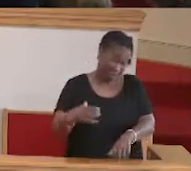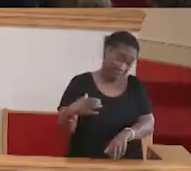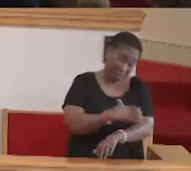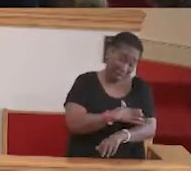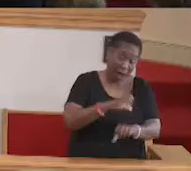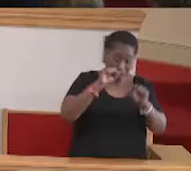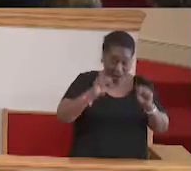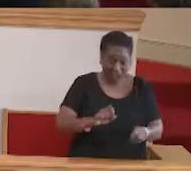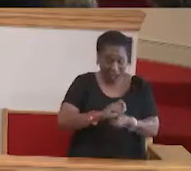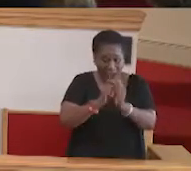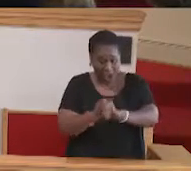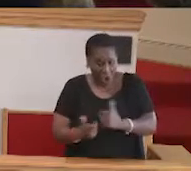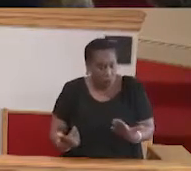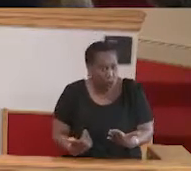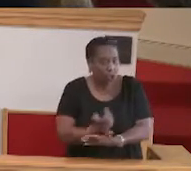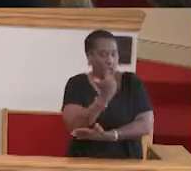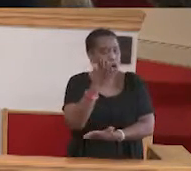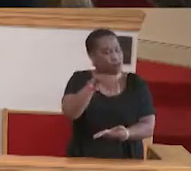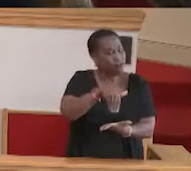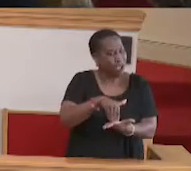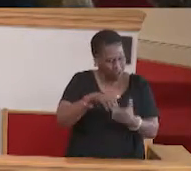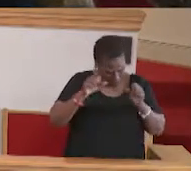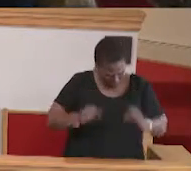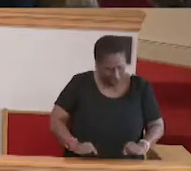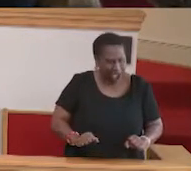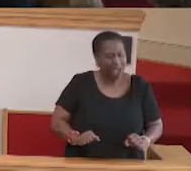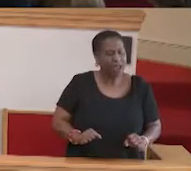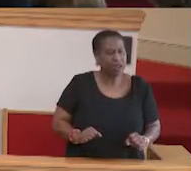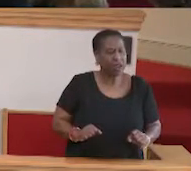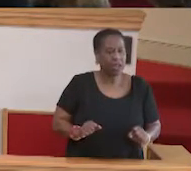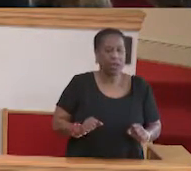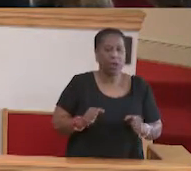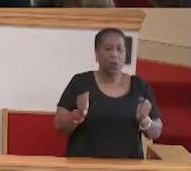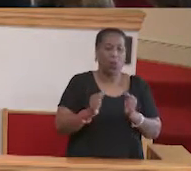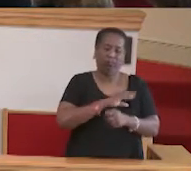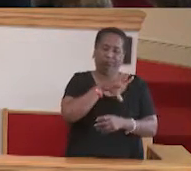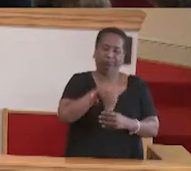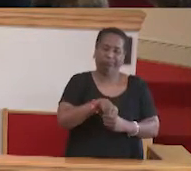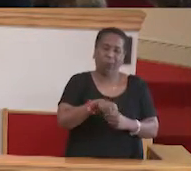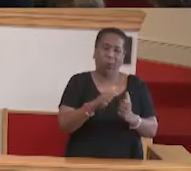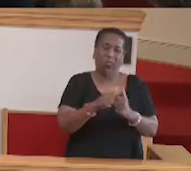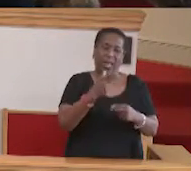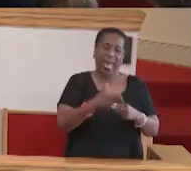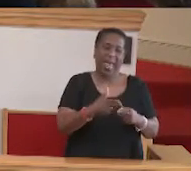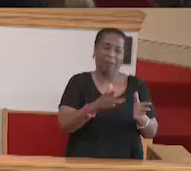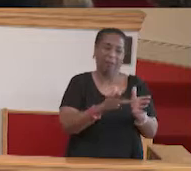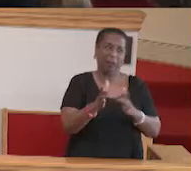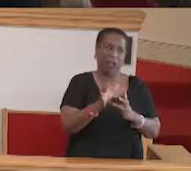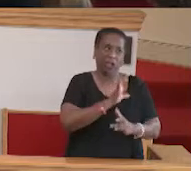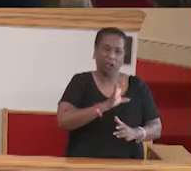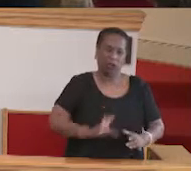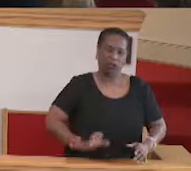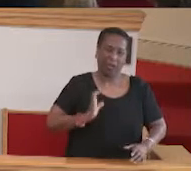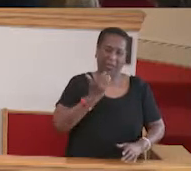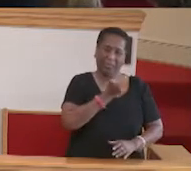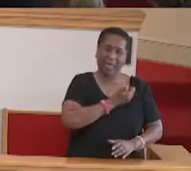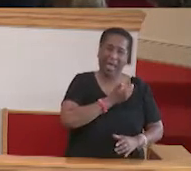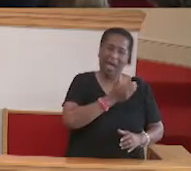renewing power. All in the name of Jesus Christ, our